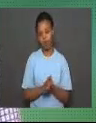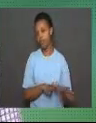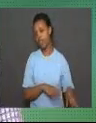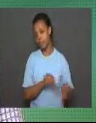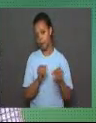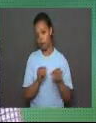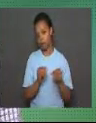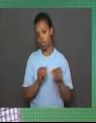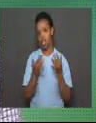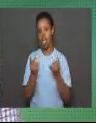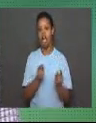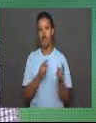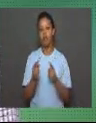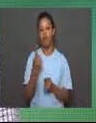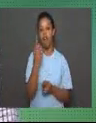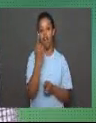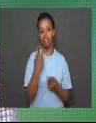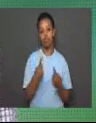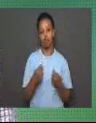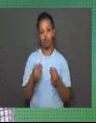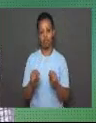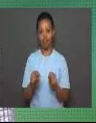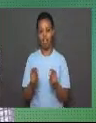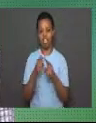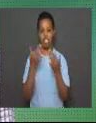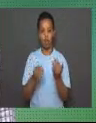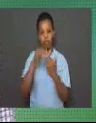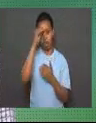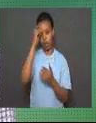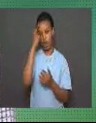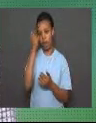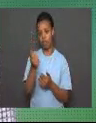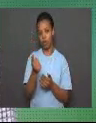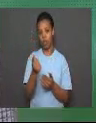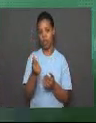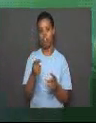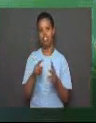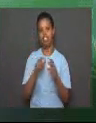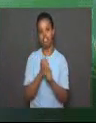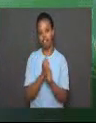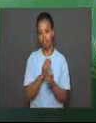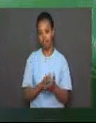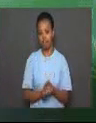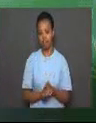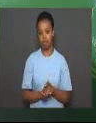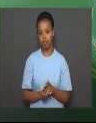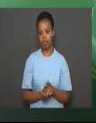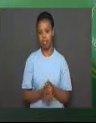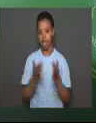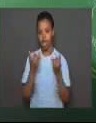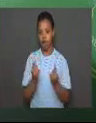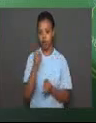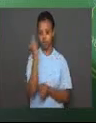Students, let us do an activity to review what we just learned. You will see